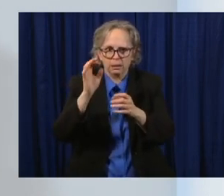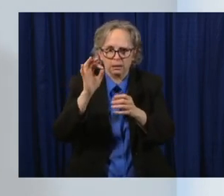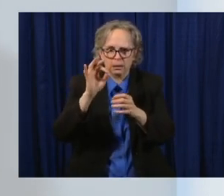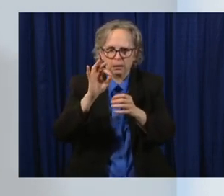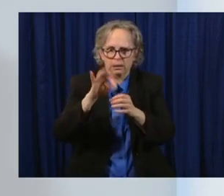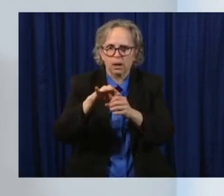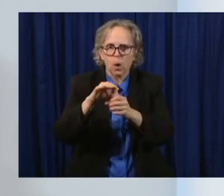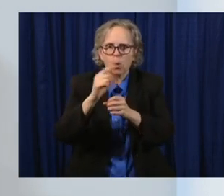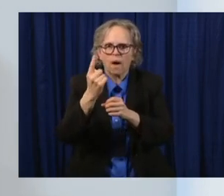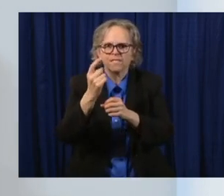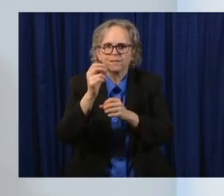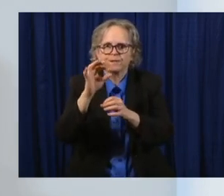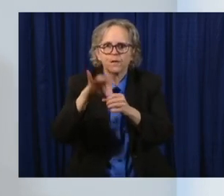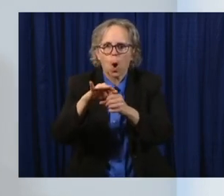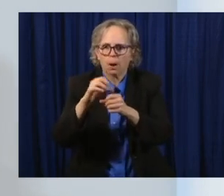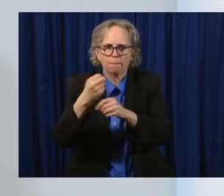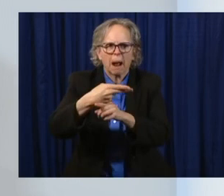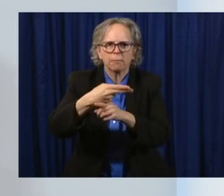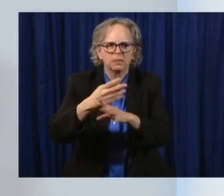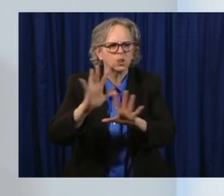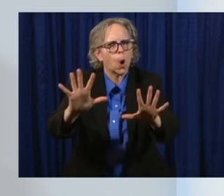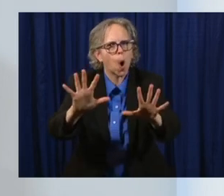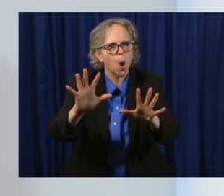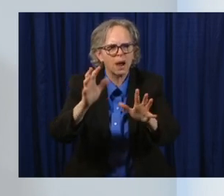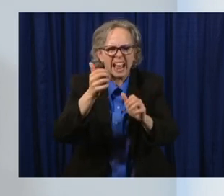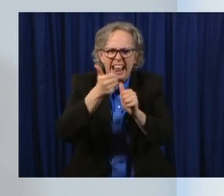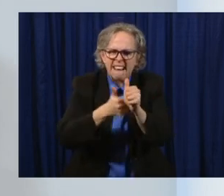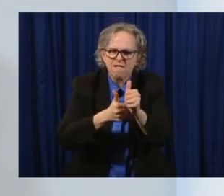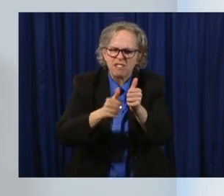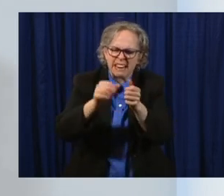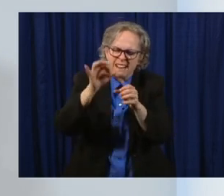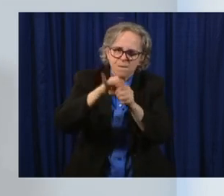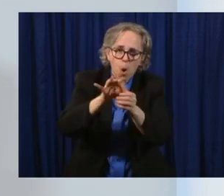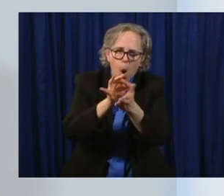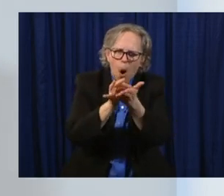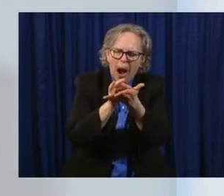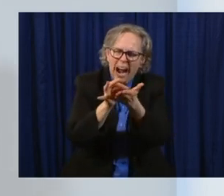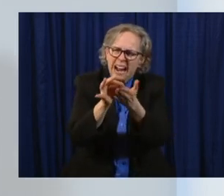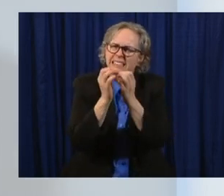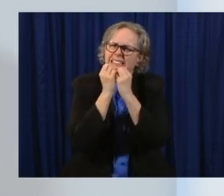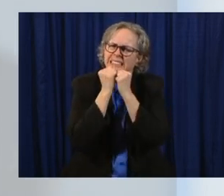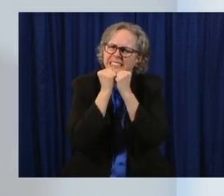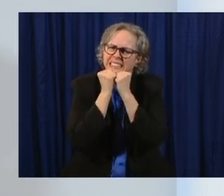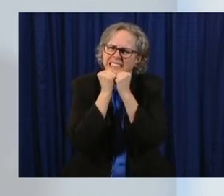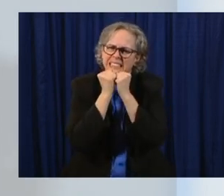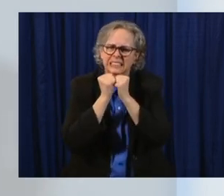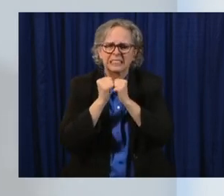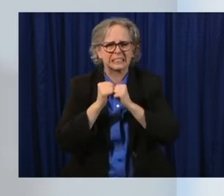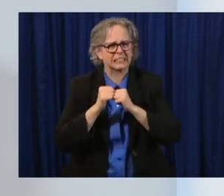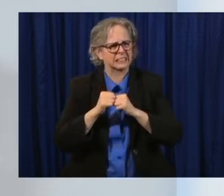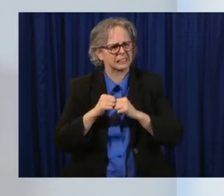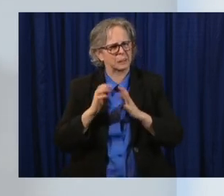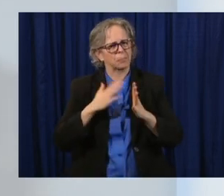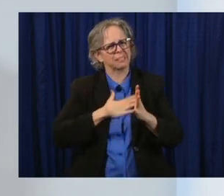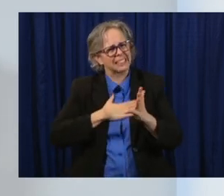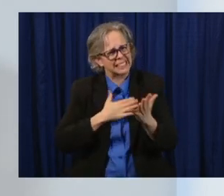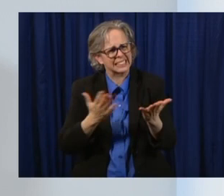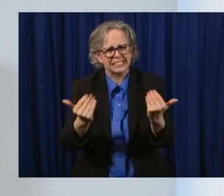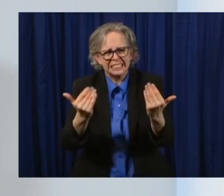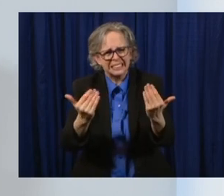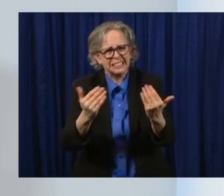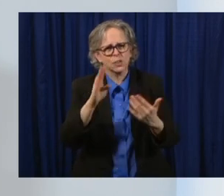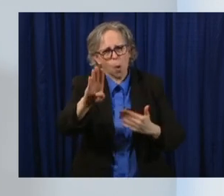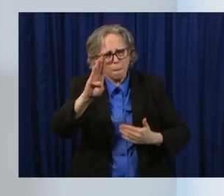Frank has been there, that these elections are decided by one vote or tied. And so get that ballot in, make your voice